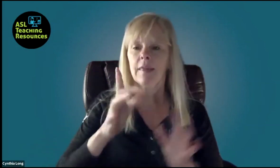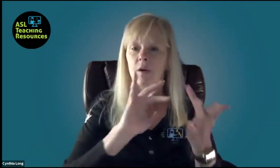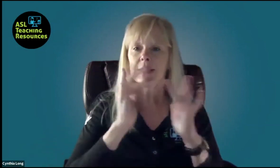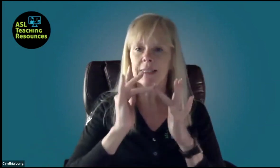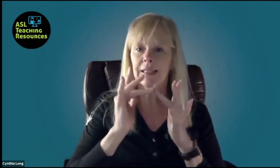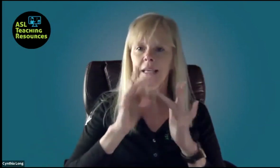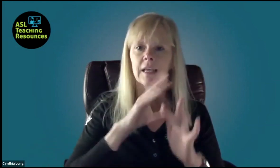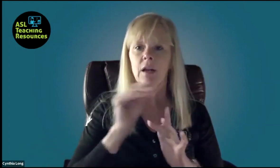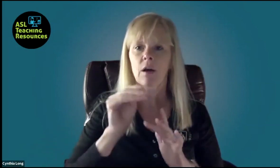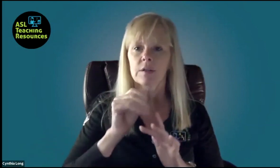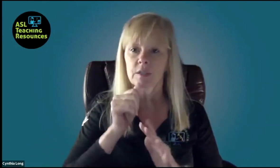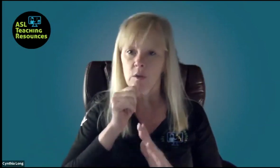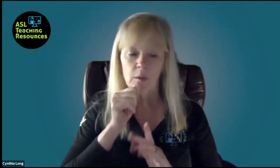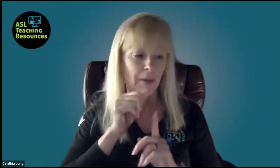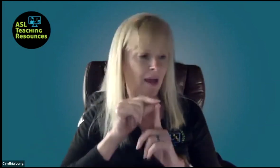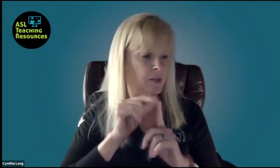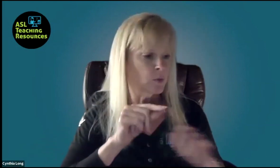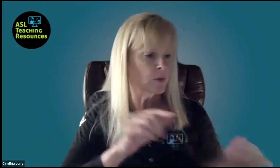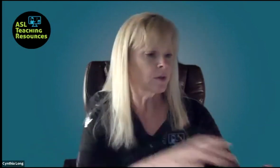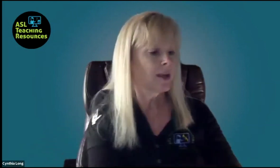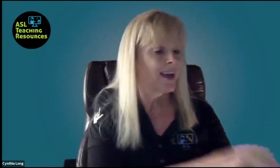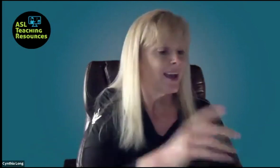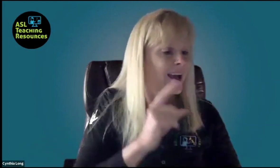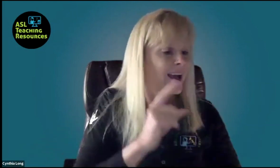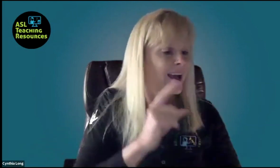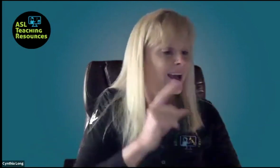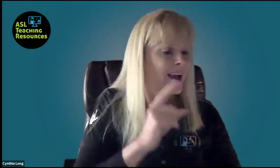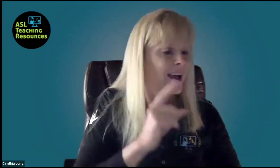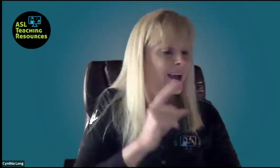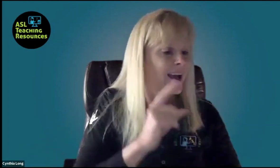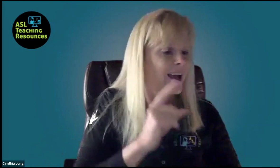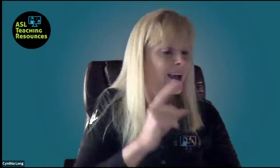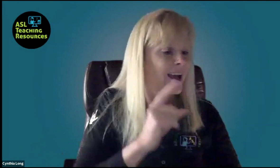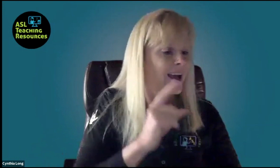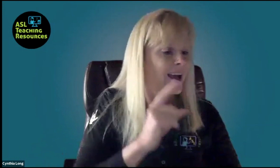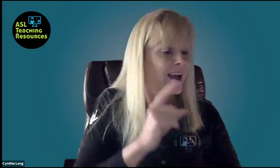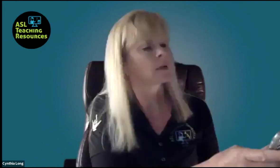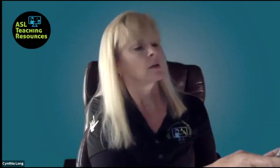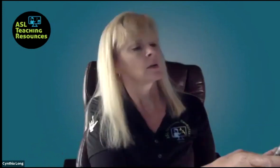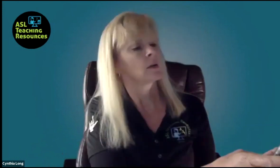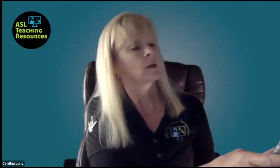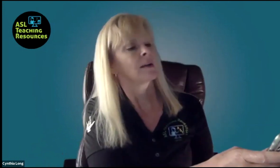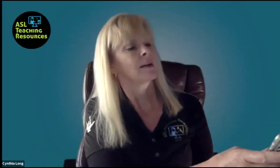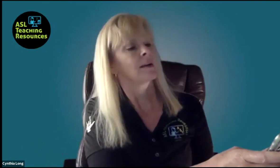Okay, there is the link and also the password. I haven't heard, let me look.